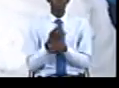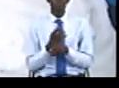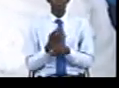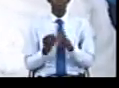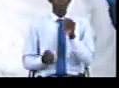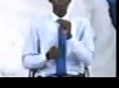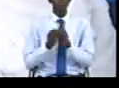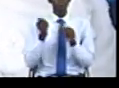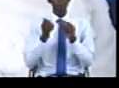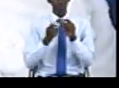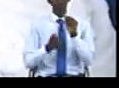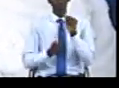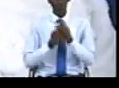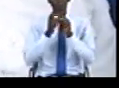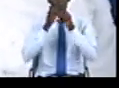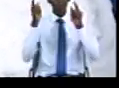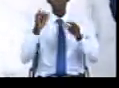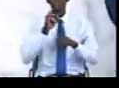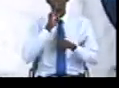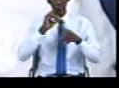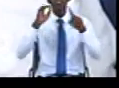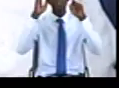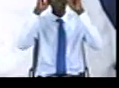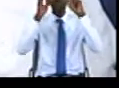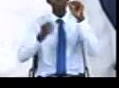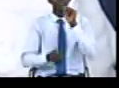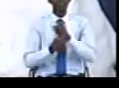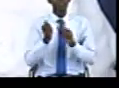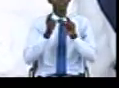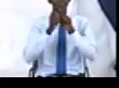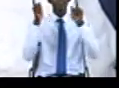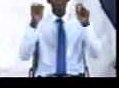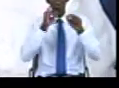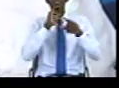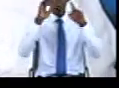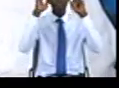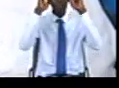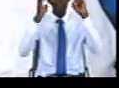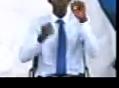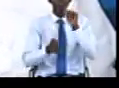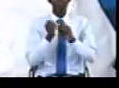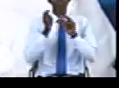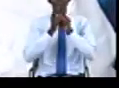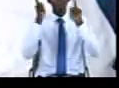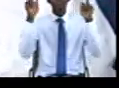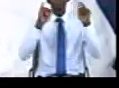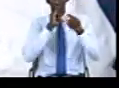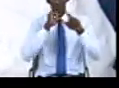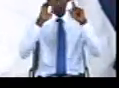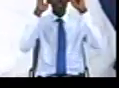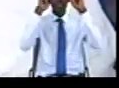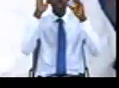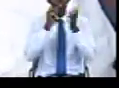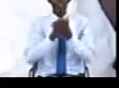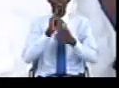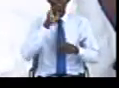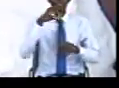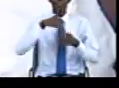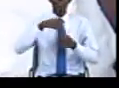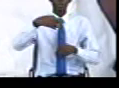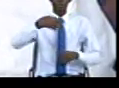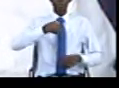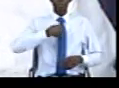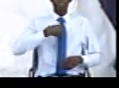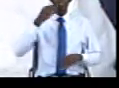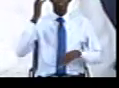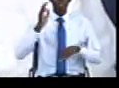he. Greater is he. Greater is he that is in me than he